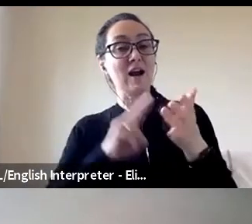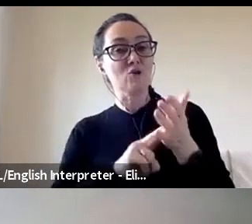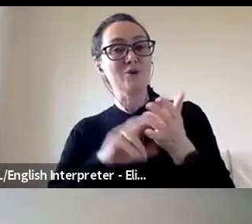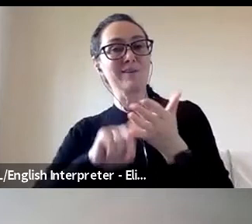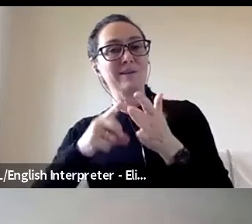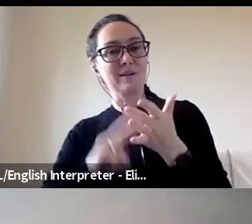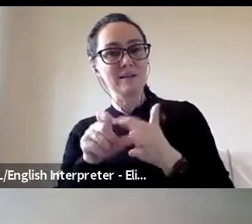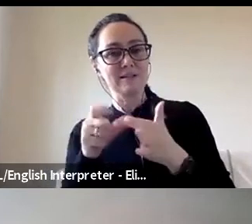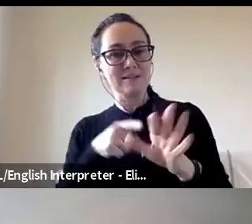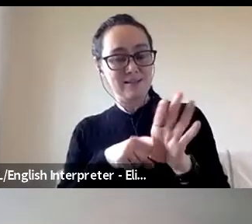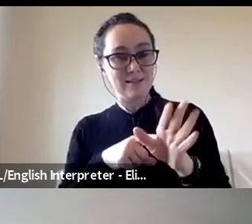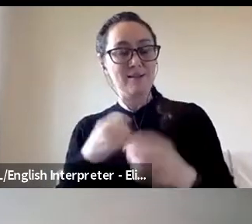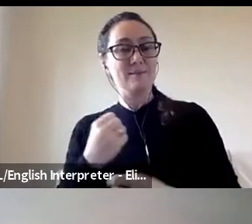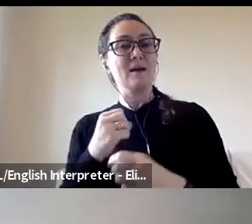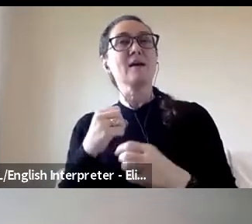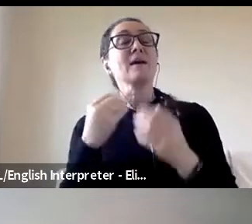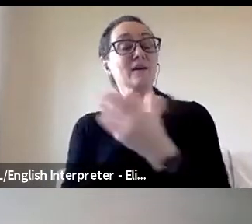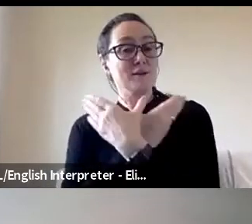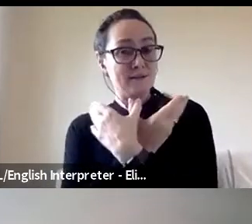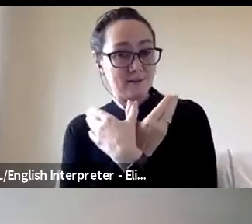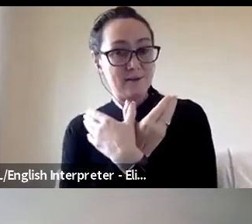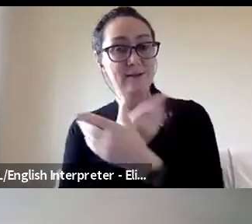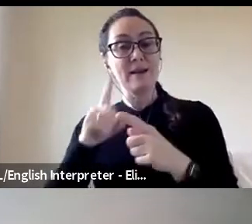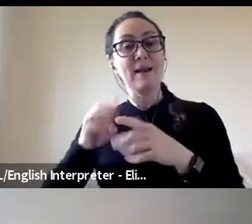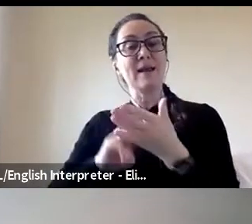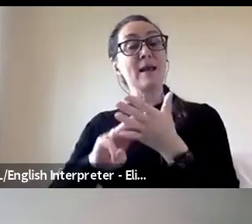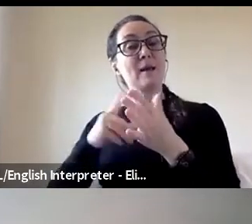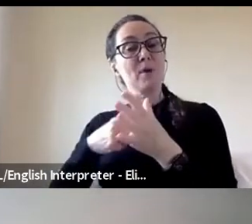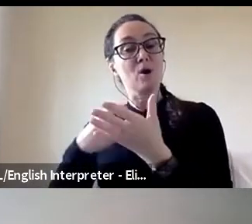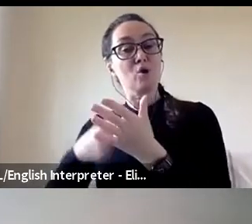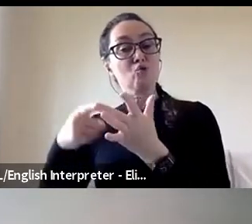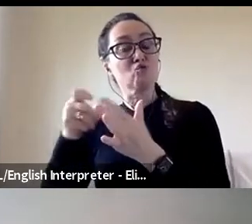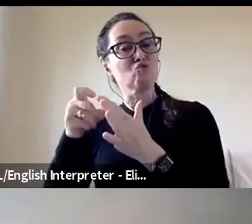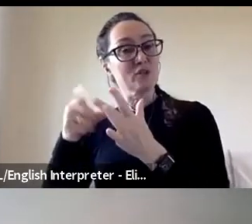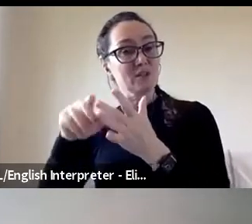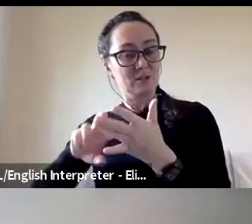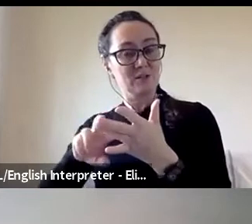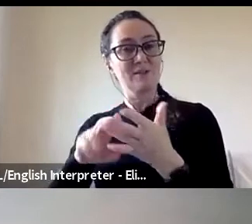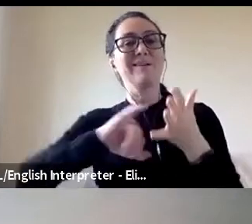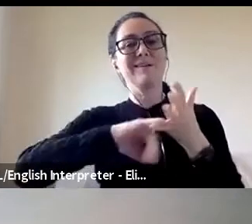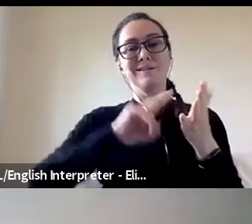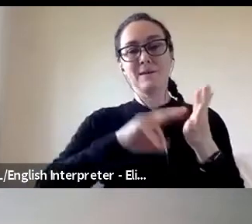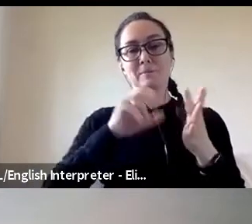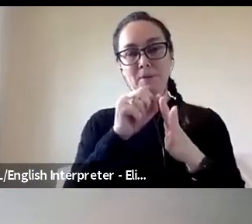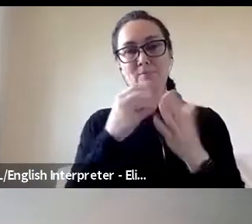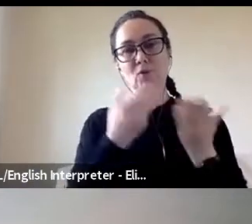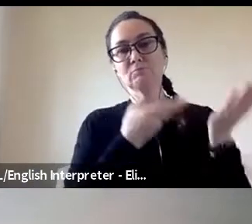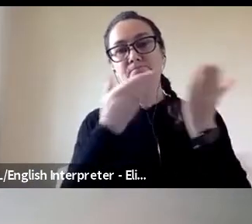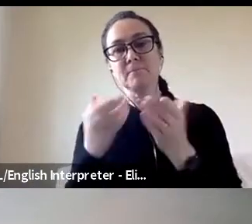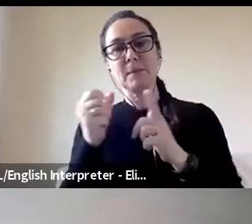Party, and Emma Roddick from the Scottish National Party. I'm now delighted to introduce you to Pennie Taylor. Thank